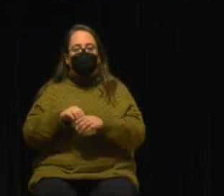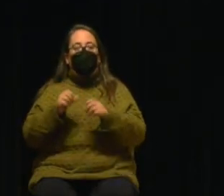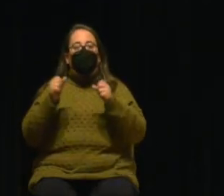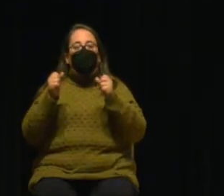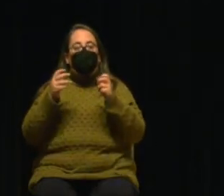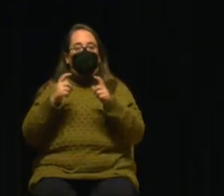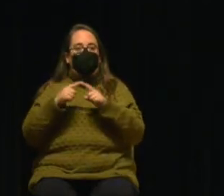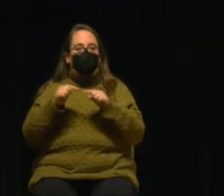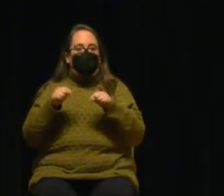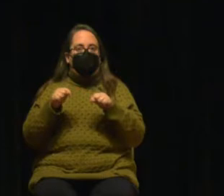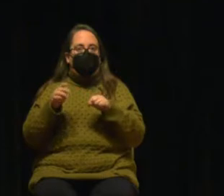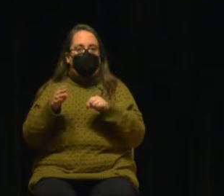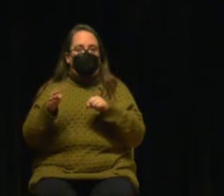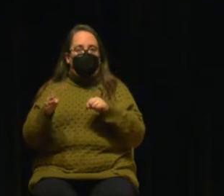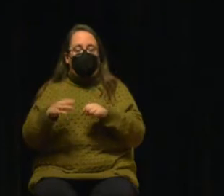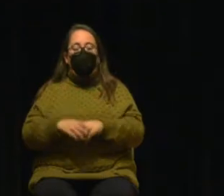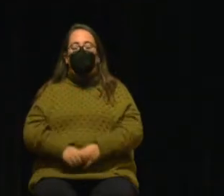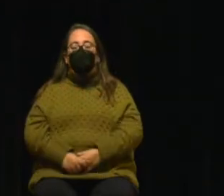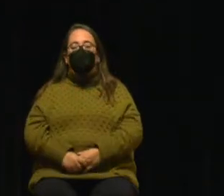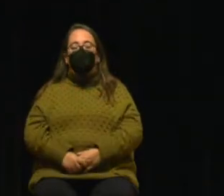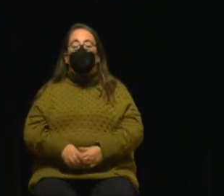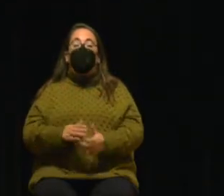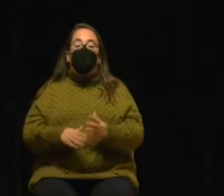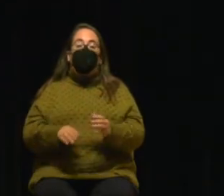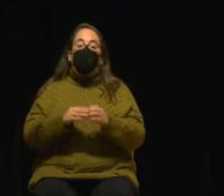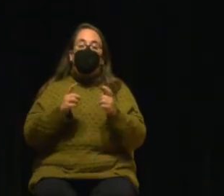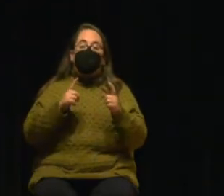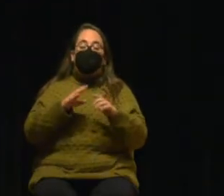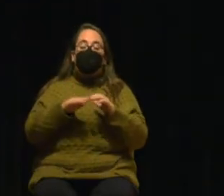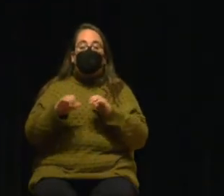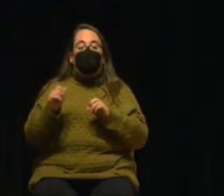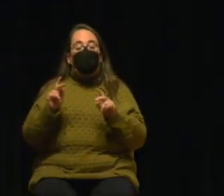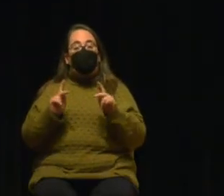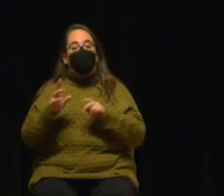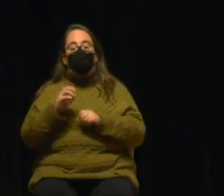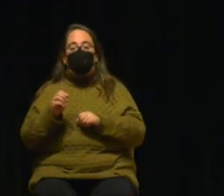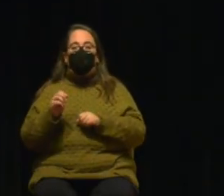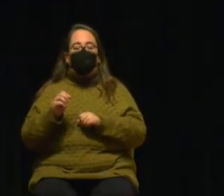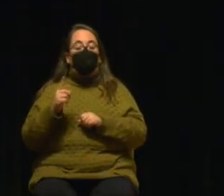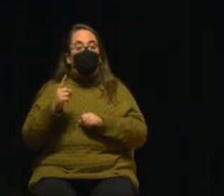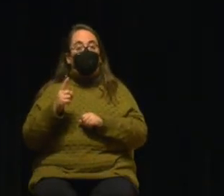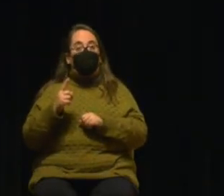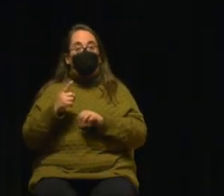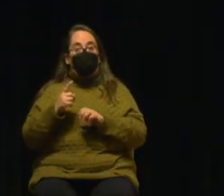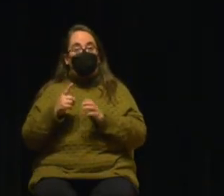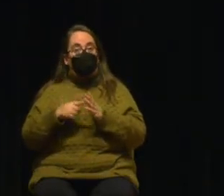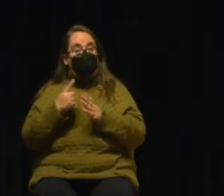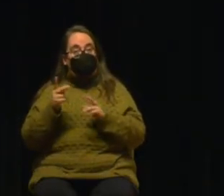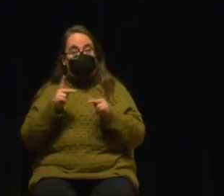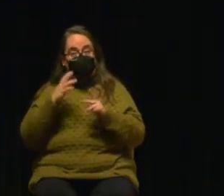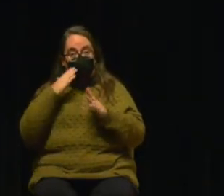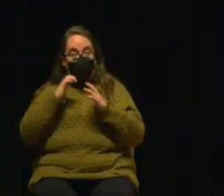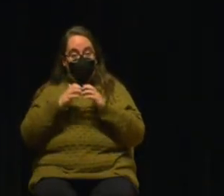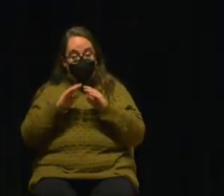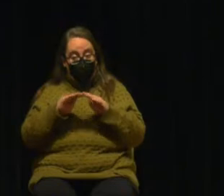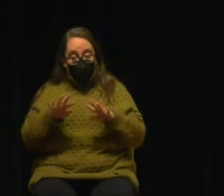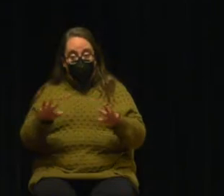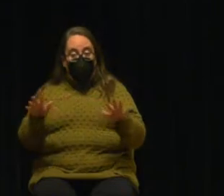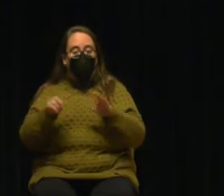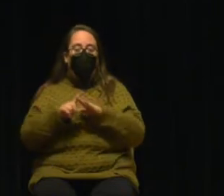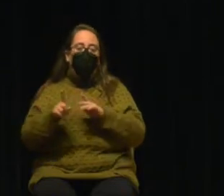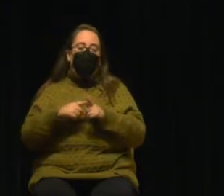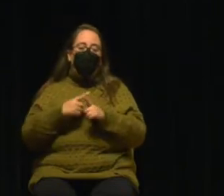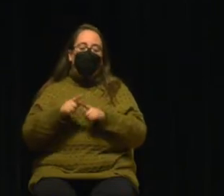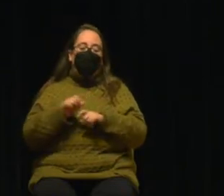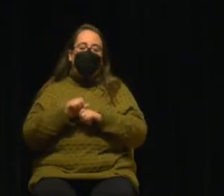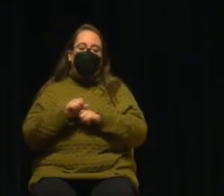from Baltimore. Some of these were more successful than others, and unfortunately, once word got out that this was a way of escaping, slave catchers